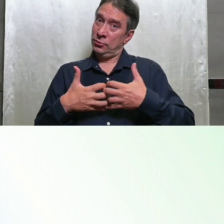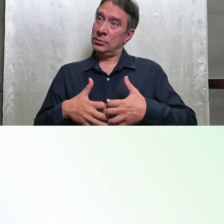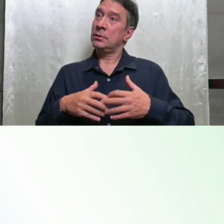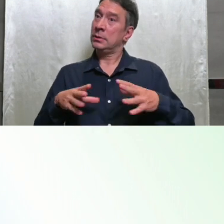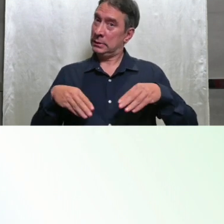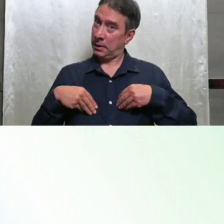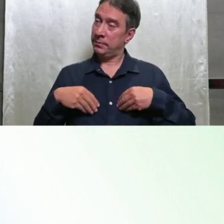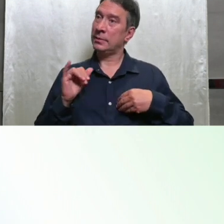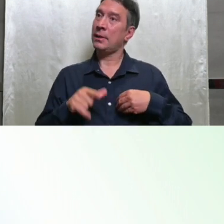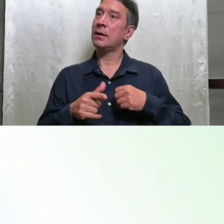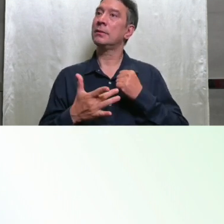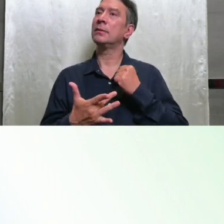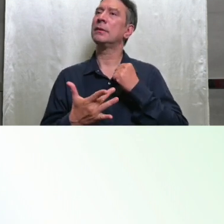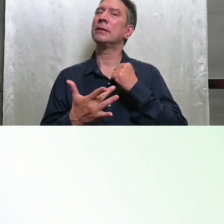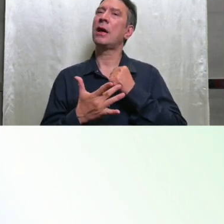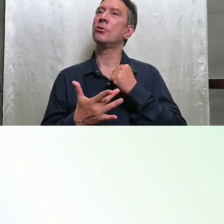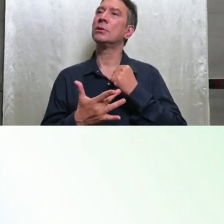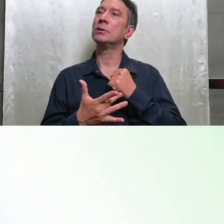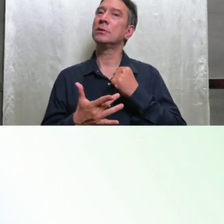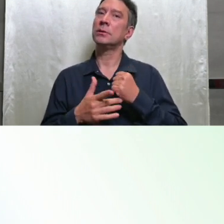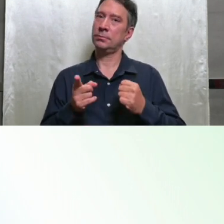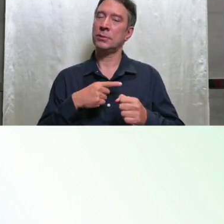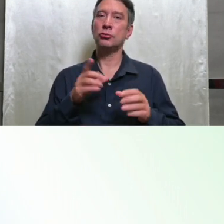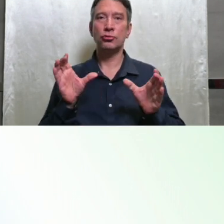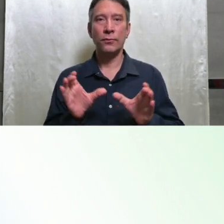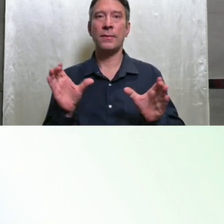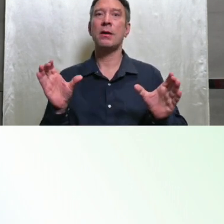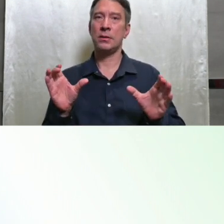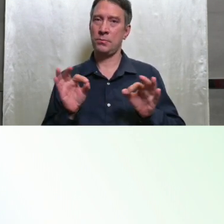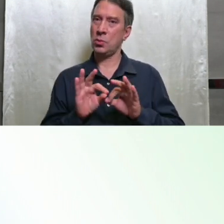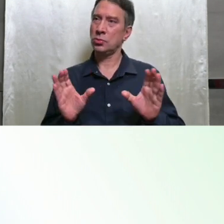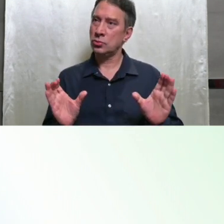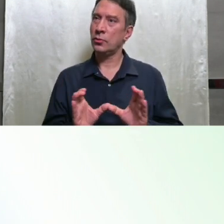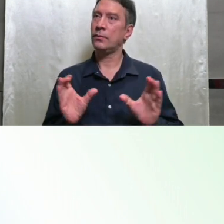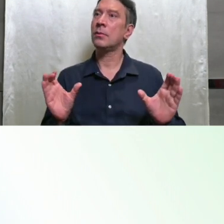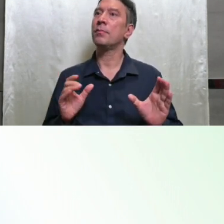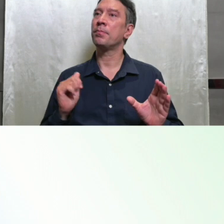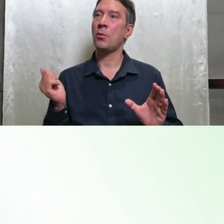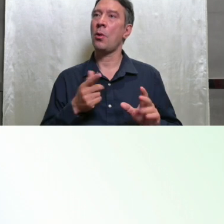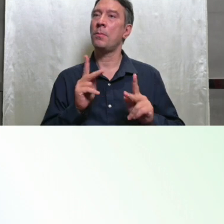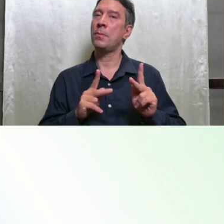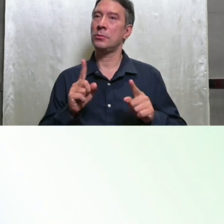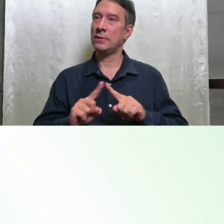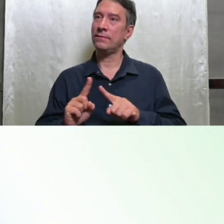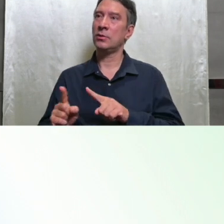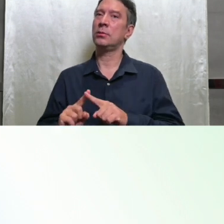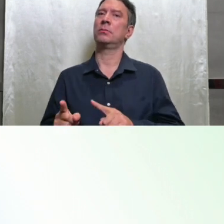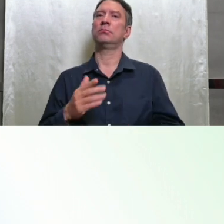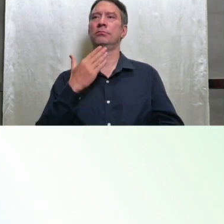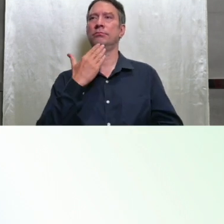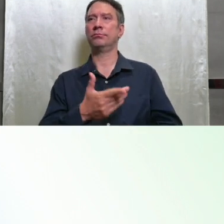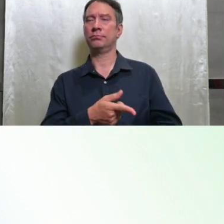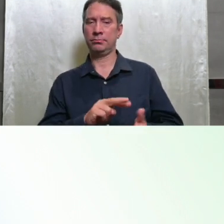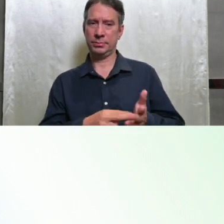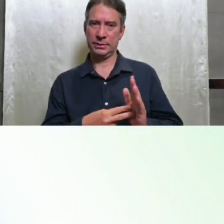free, particularly levels 1 and 2. So the awareness level and the comprehension level badges, you can actually take them